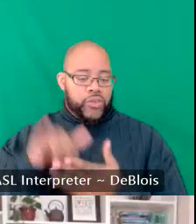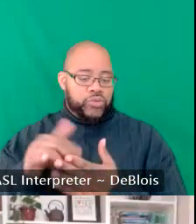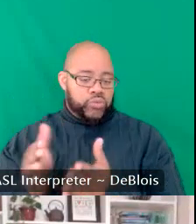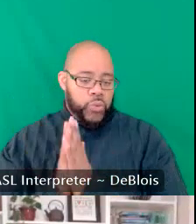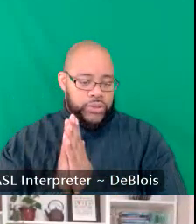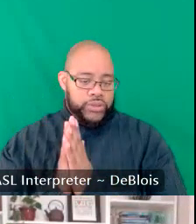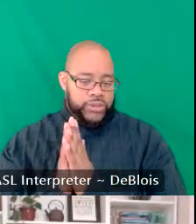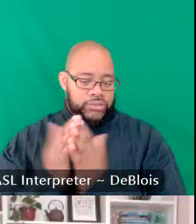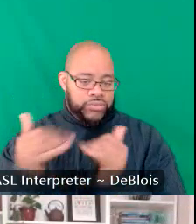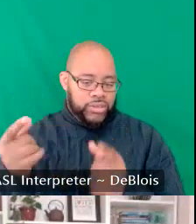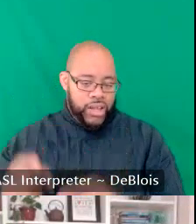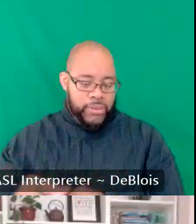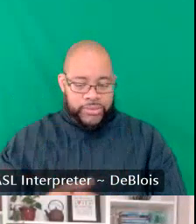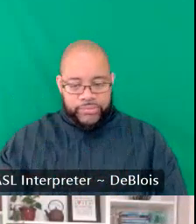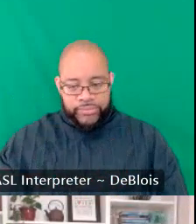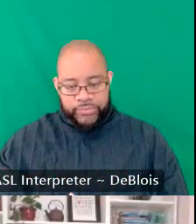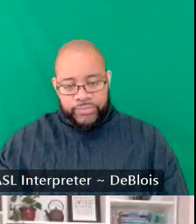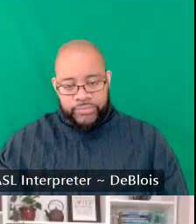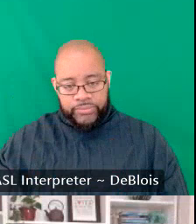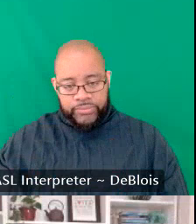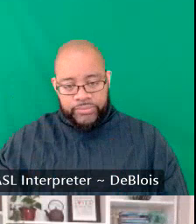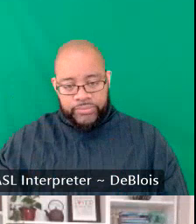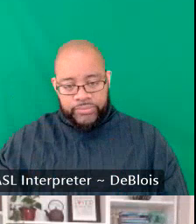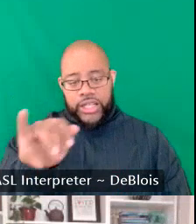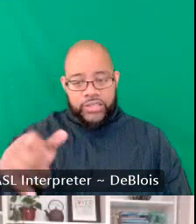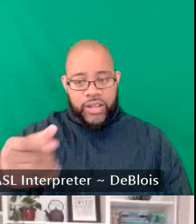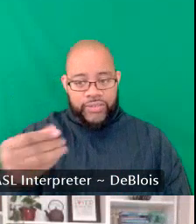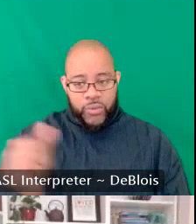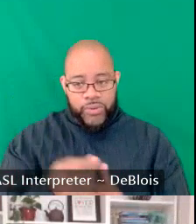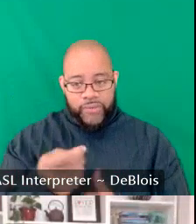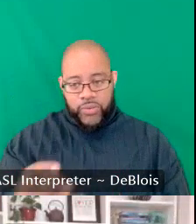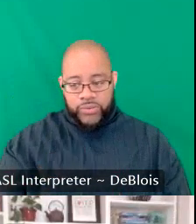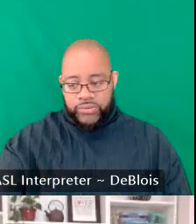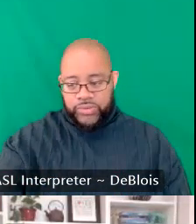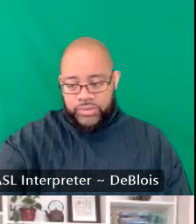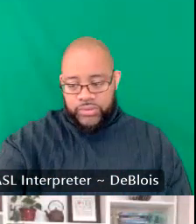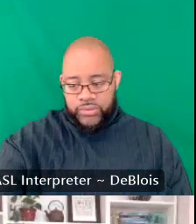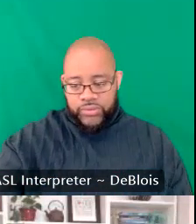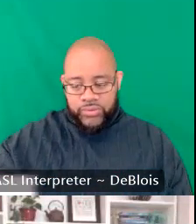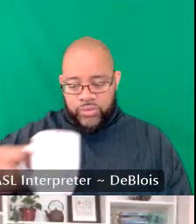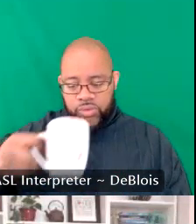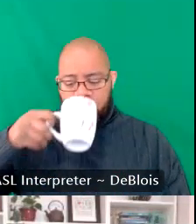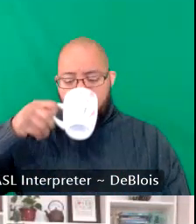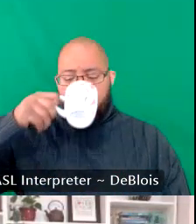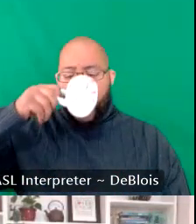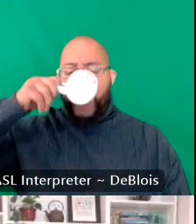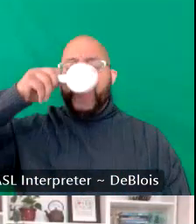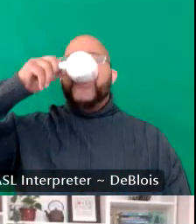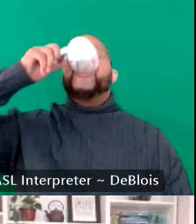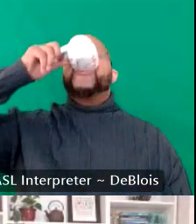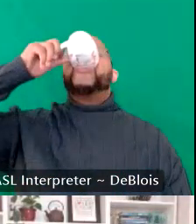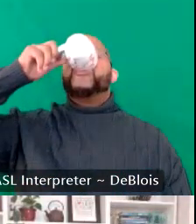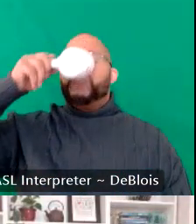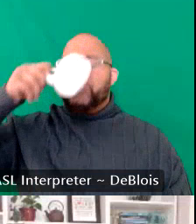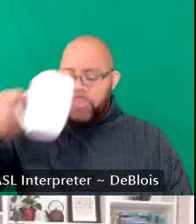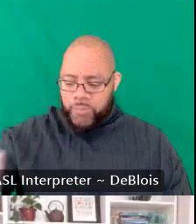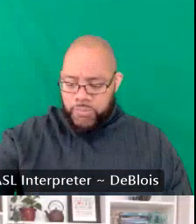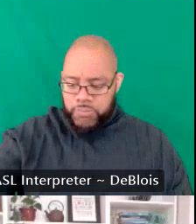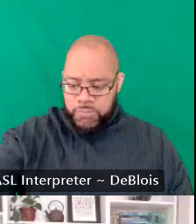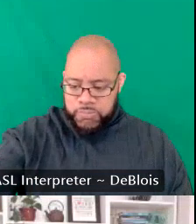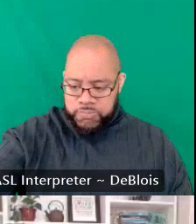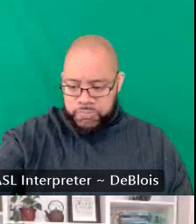anything happens. And Shalini, you've had to deal with a few. Yes, and there is a really high bar for